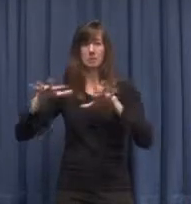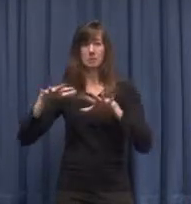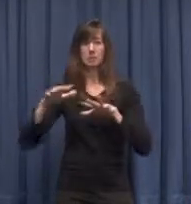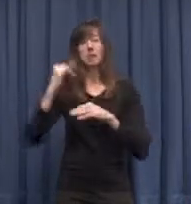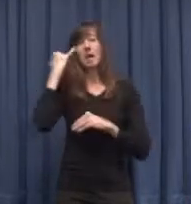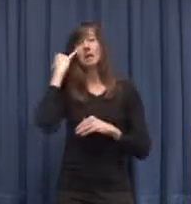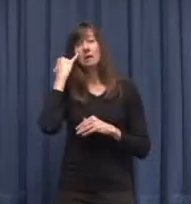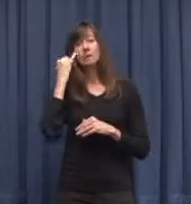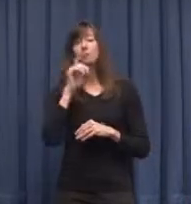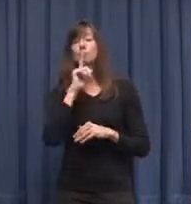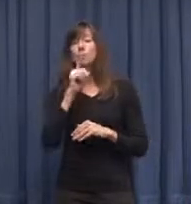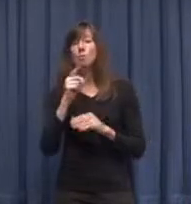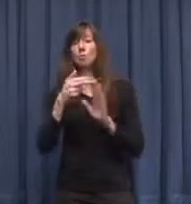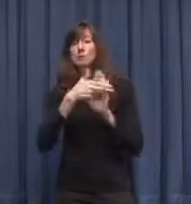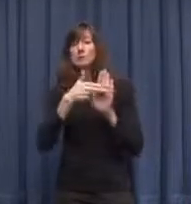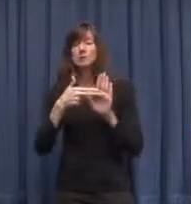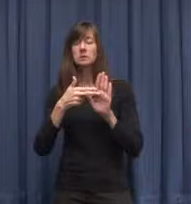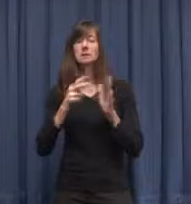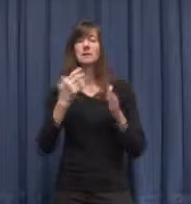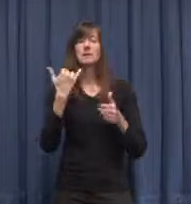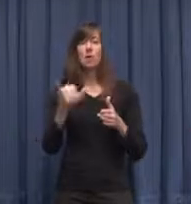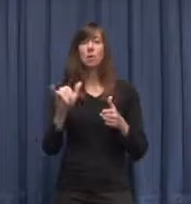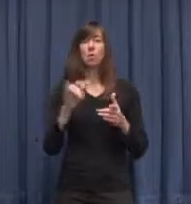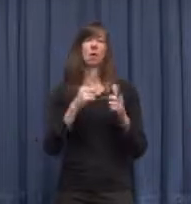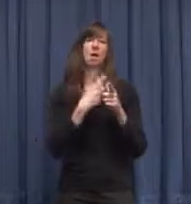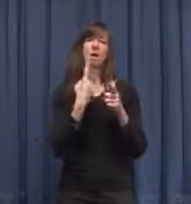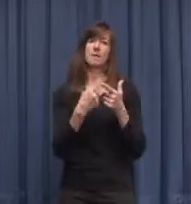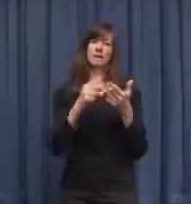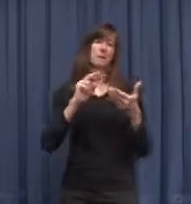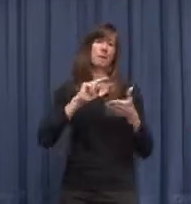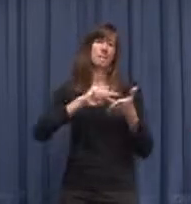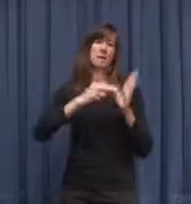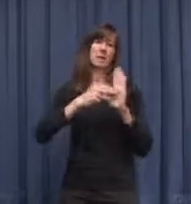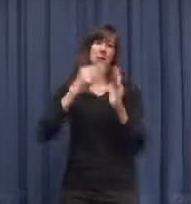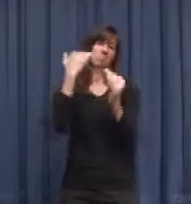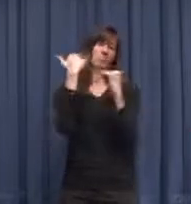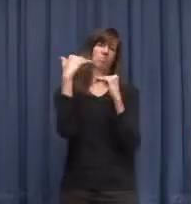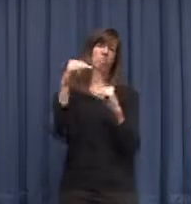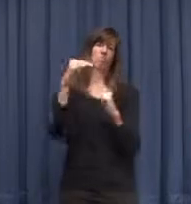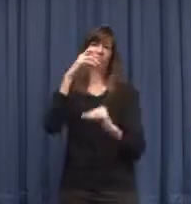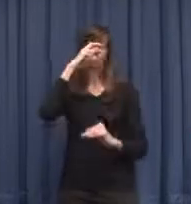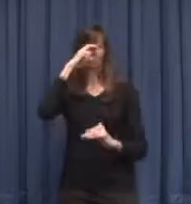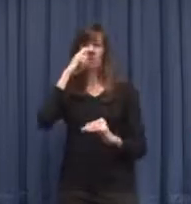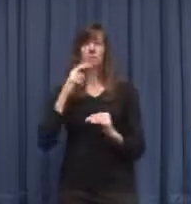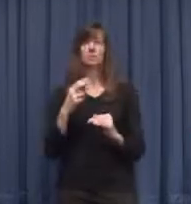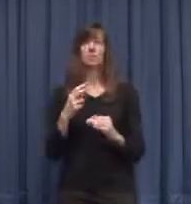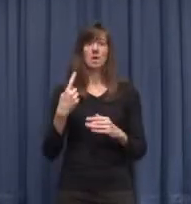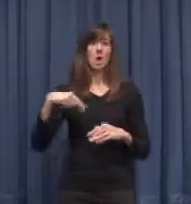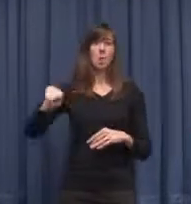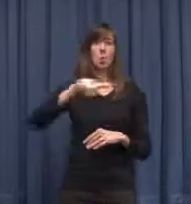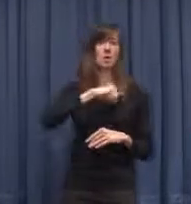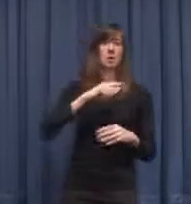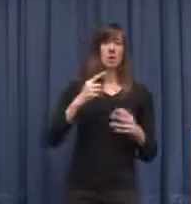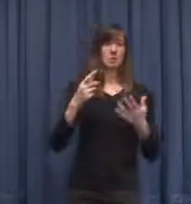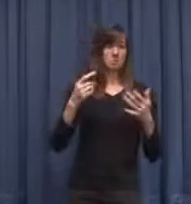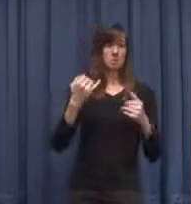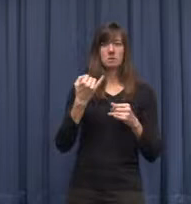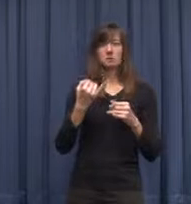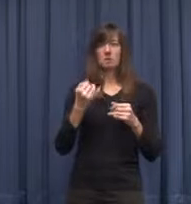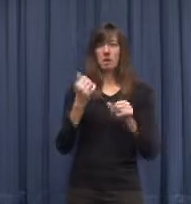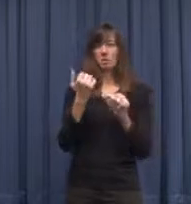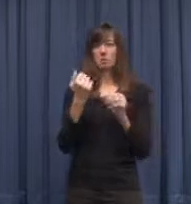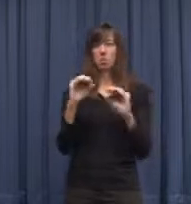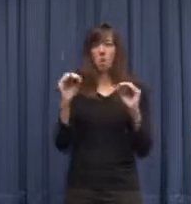restrictions could be even greater. That is the last thing that any of us want for our schools, for our businesses, and just for us to go about